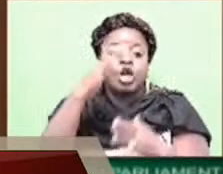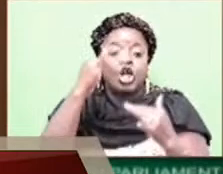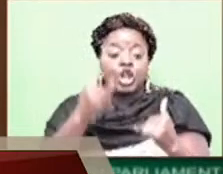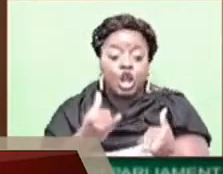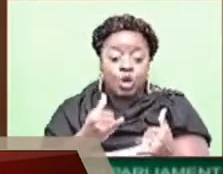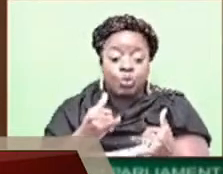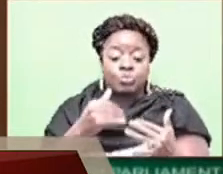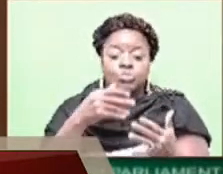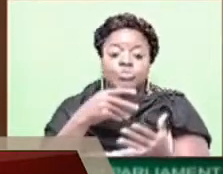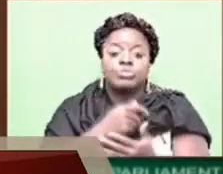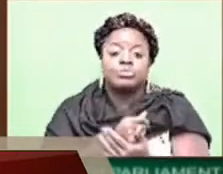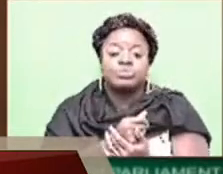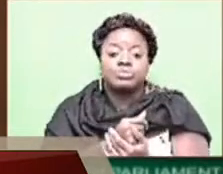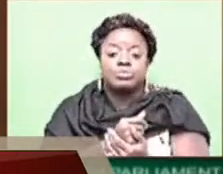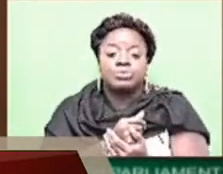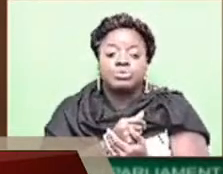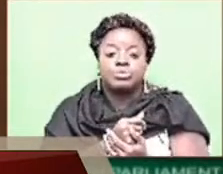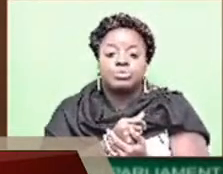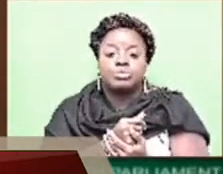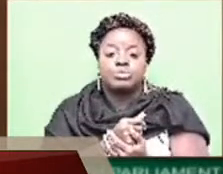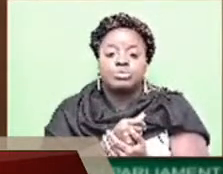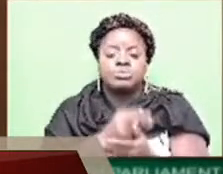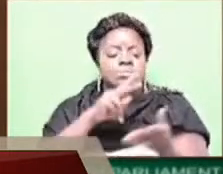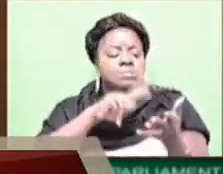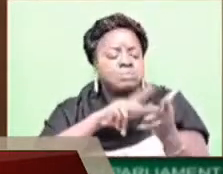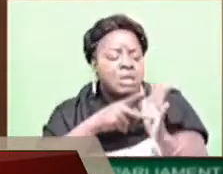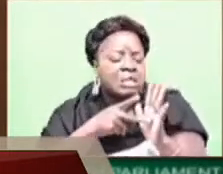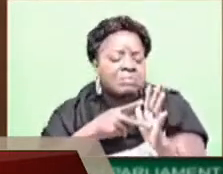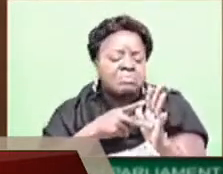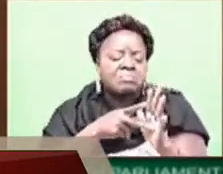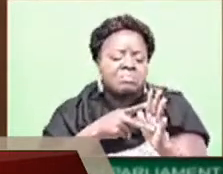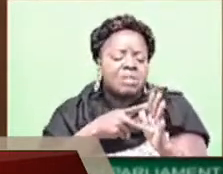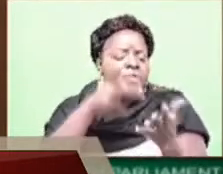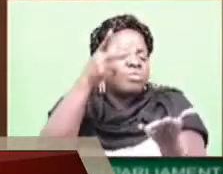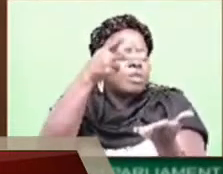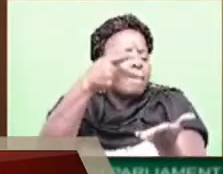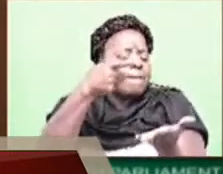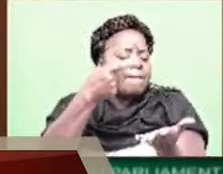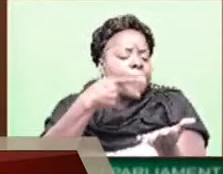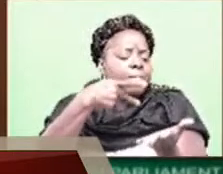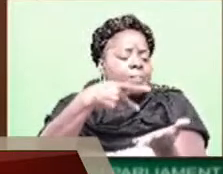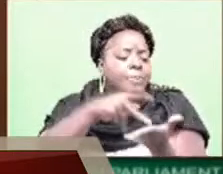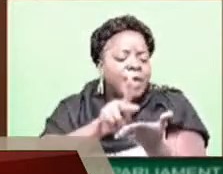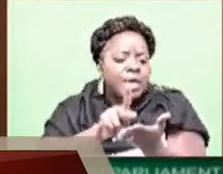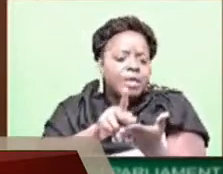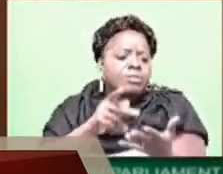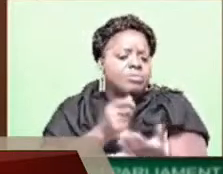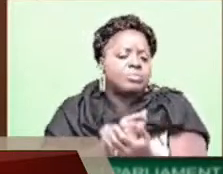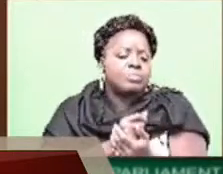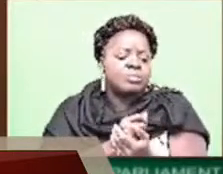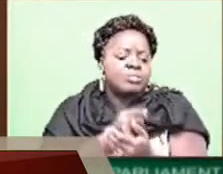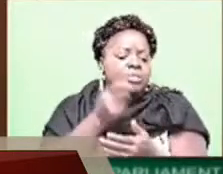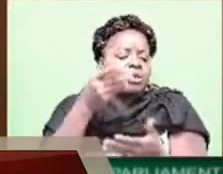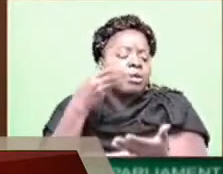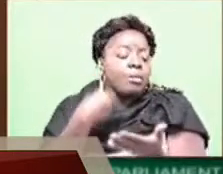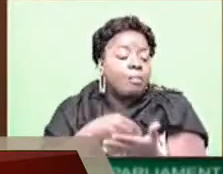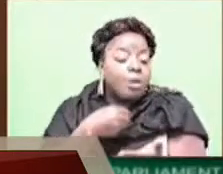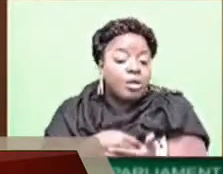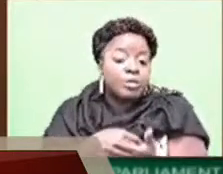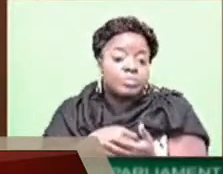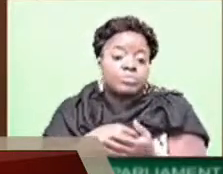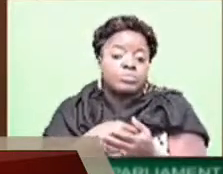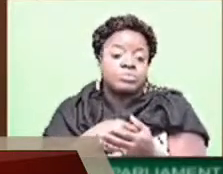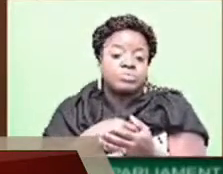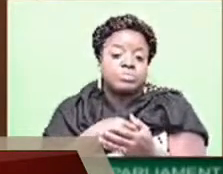system. The fixed penalty system is something which is well known to the laws of Trinidad and Tobago. We have fixed penalties under